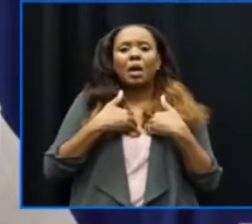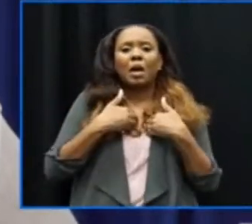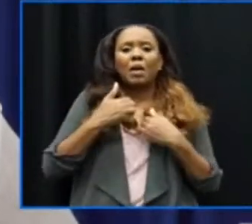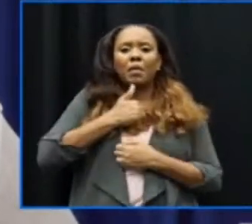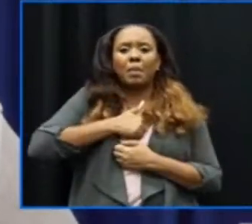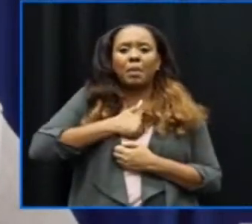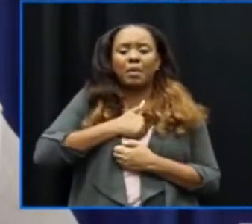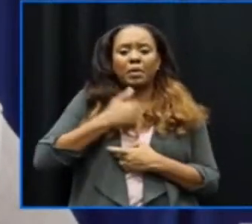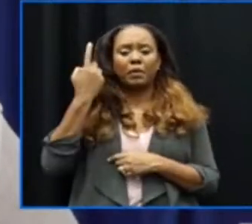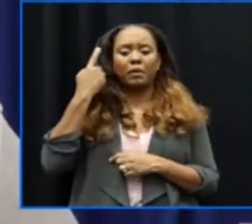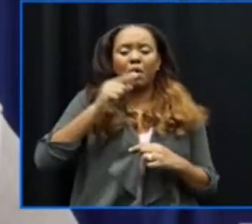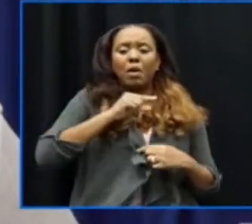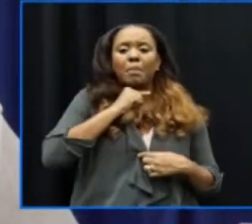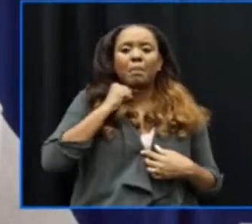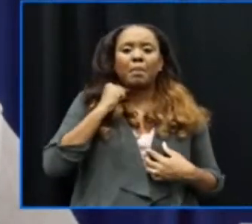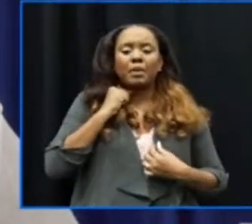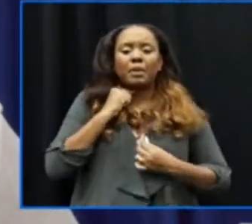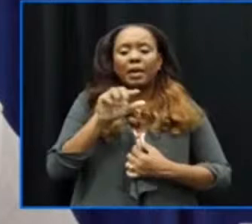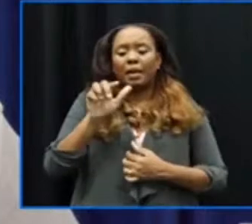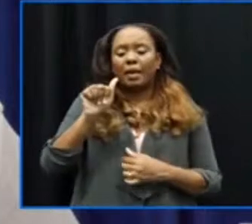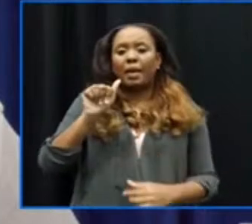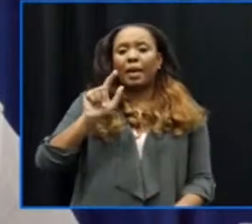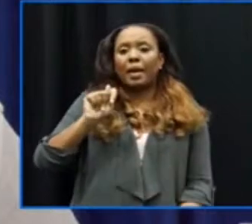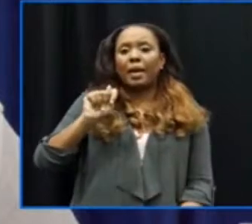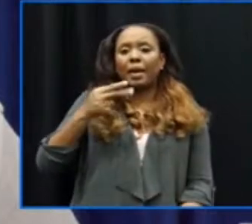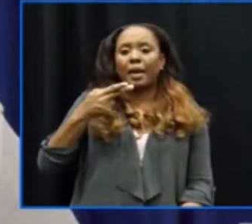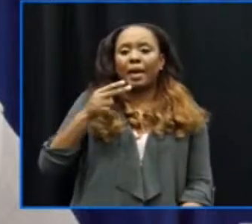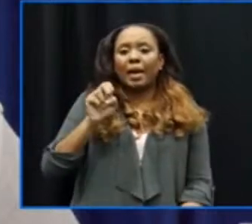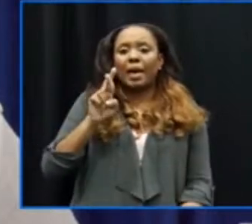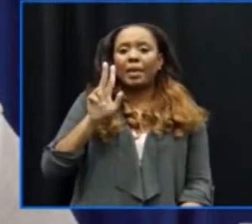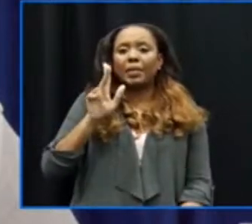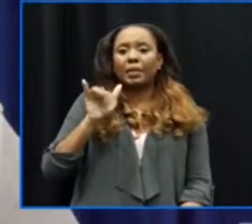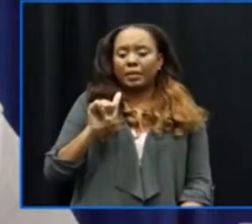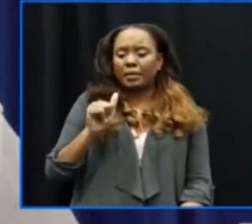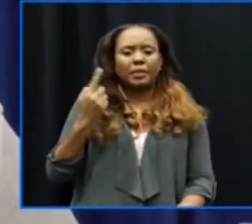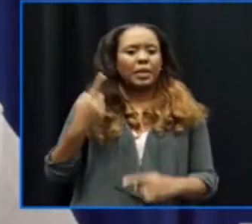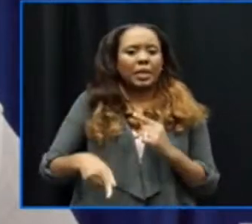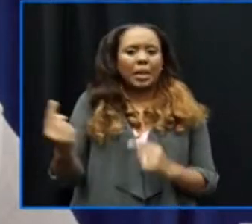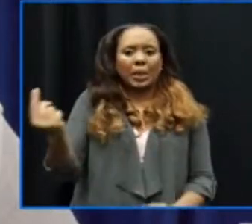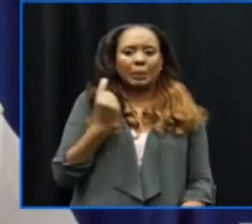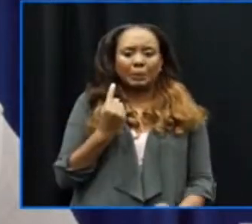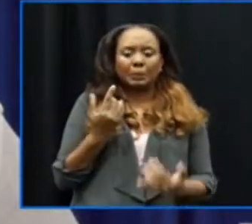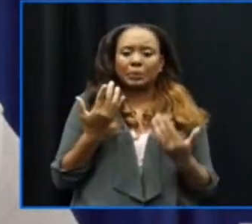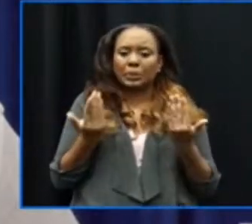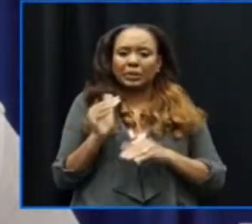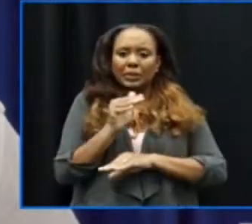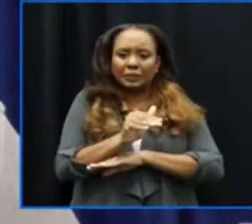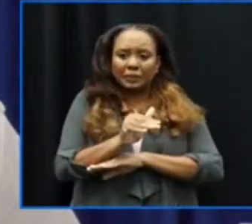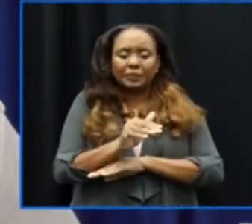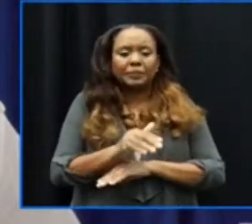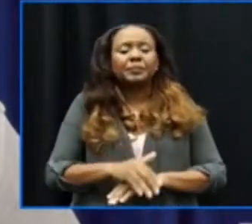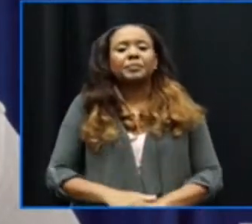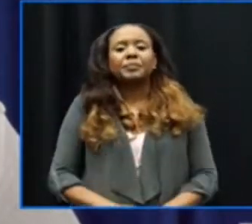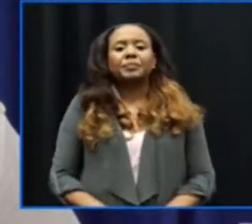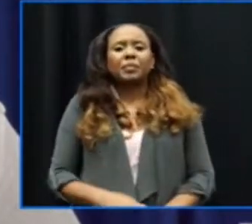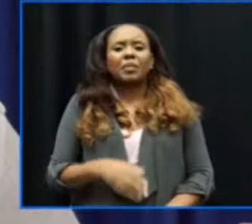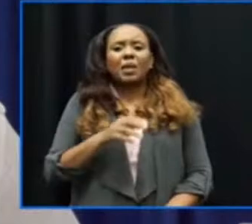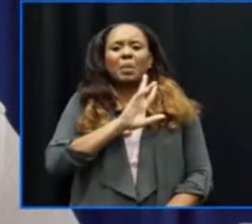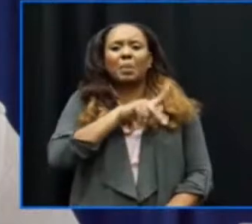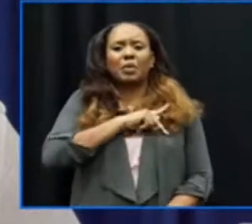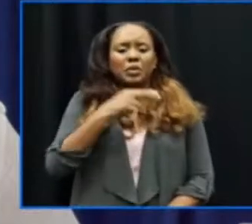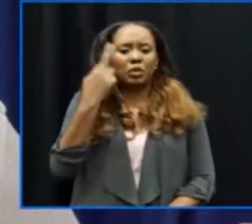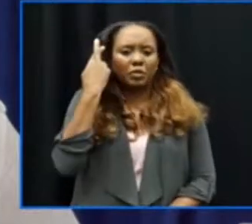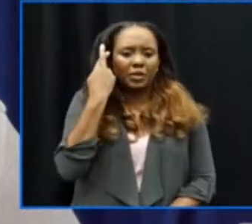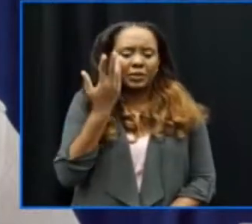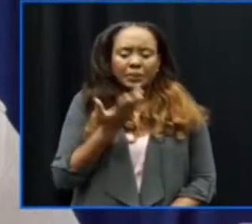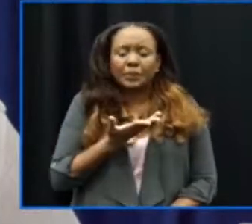Atherley, who is not able to make it this afternoon for personal reasons, but